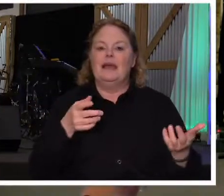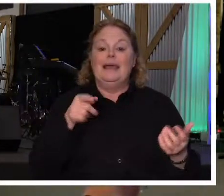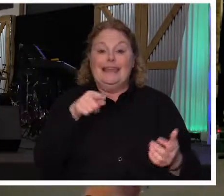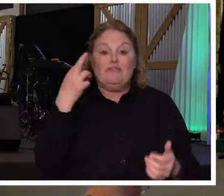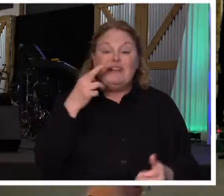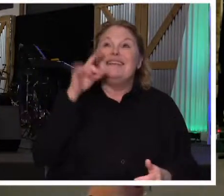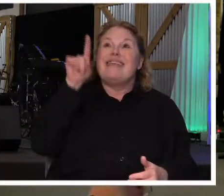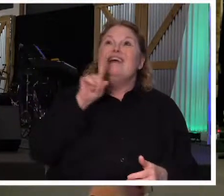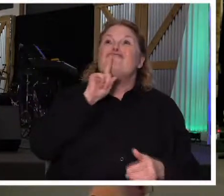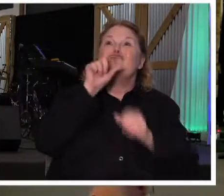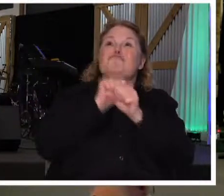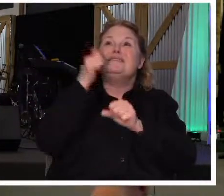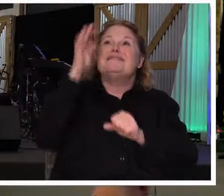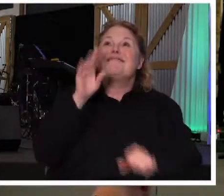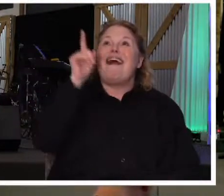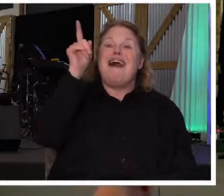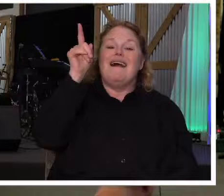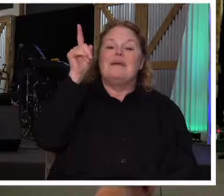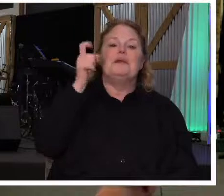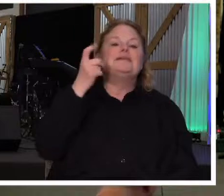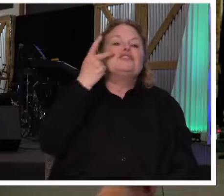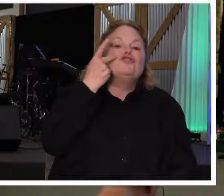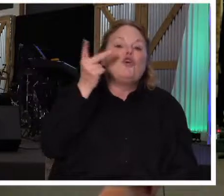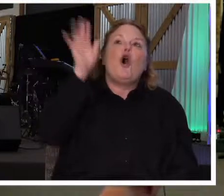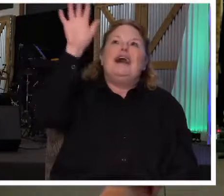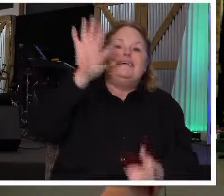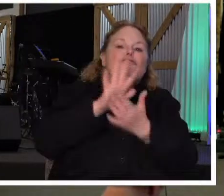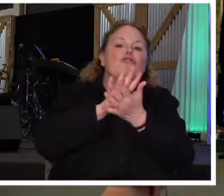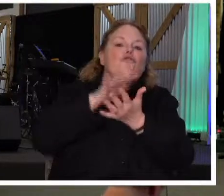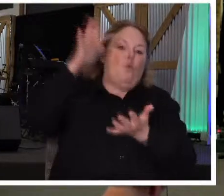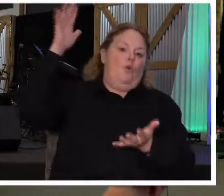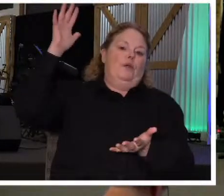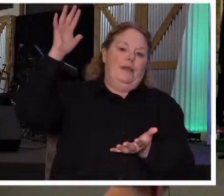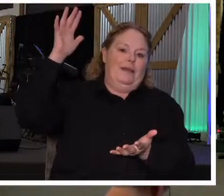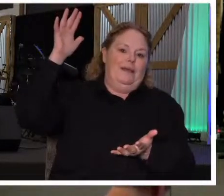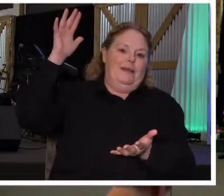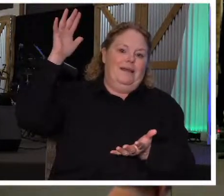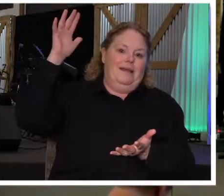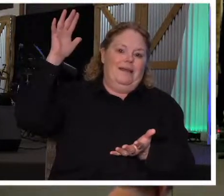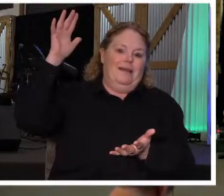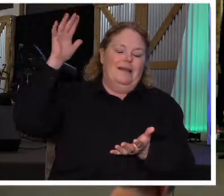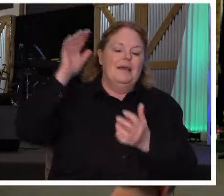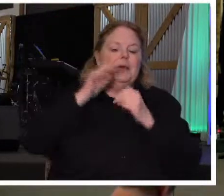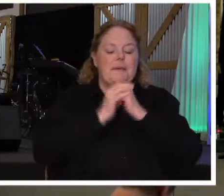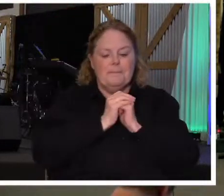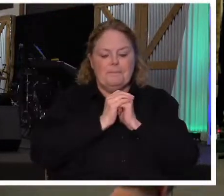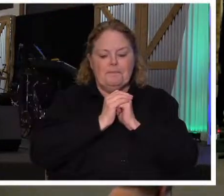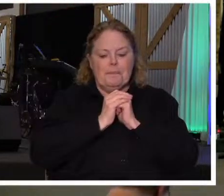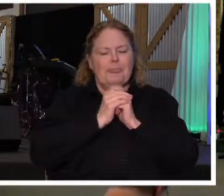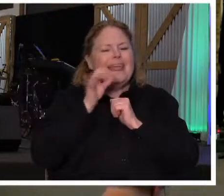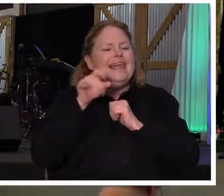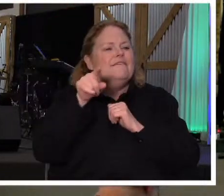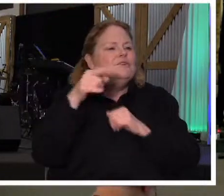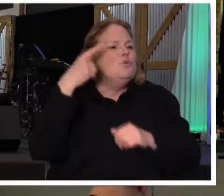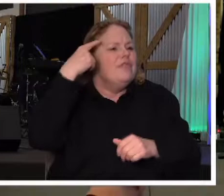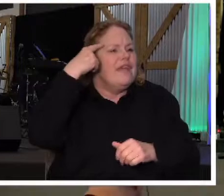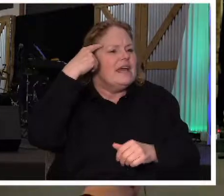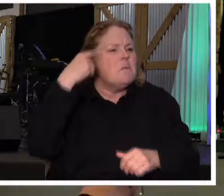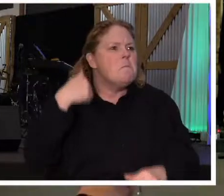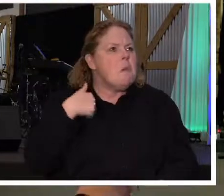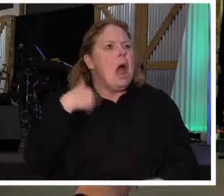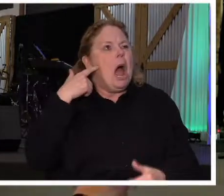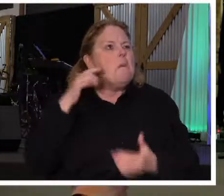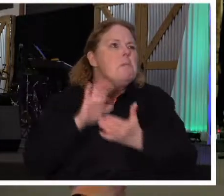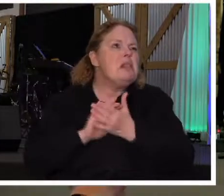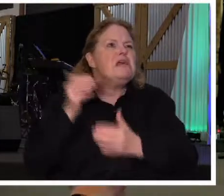is a matter of glory. Let me explain this to you. God as a concept is